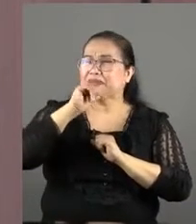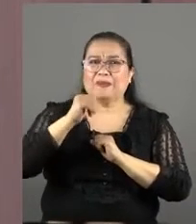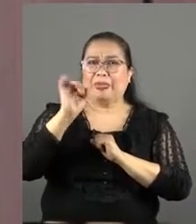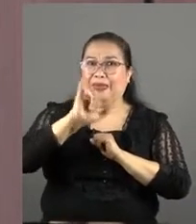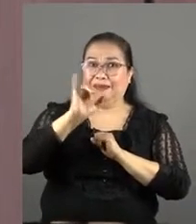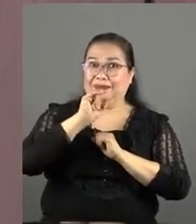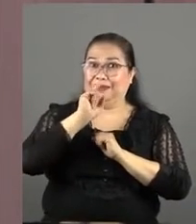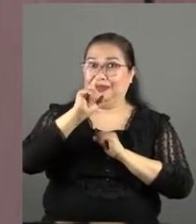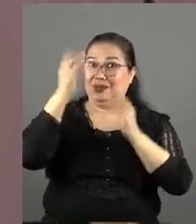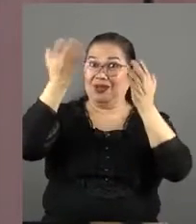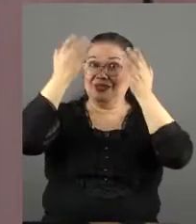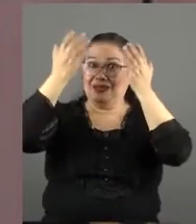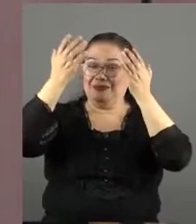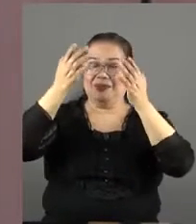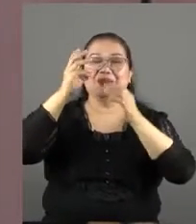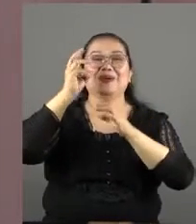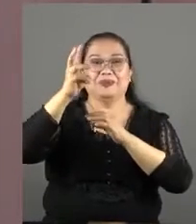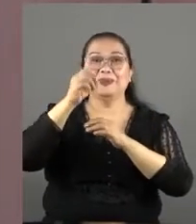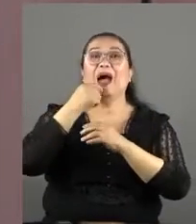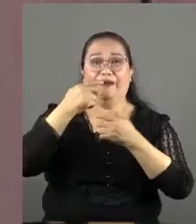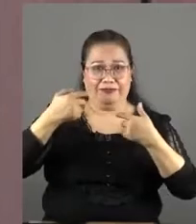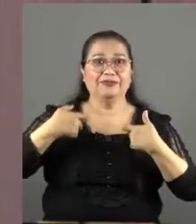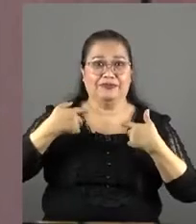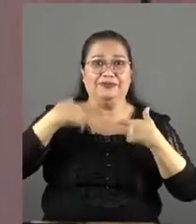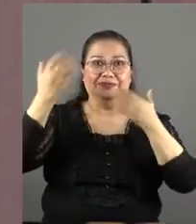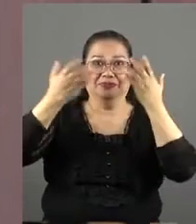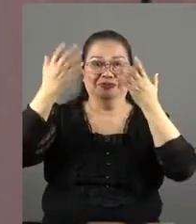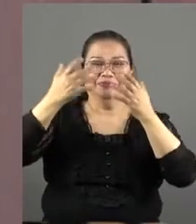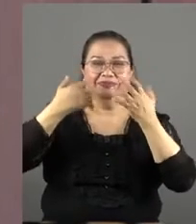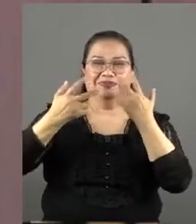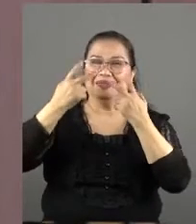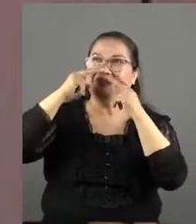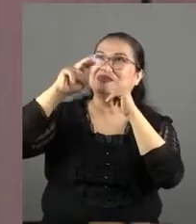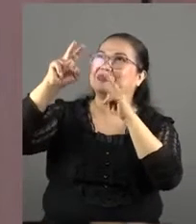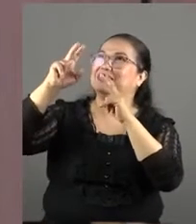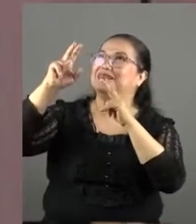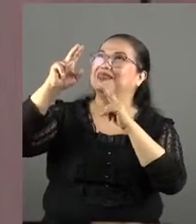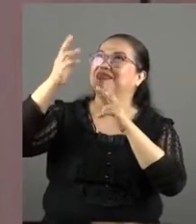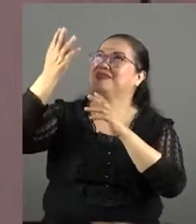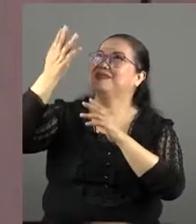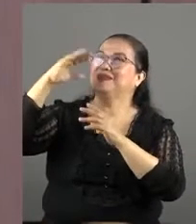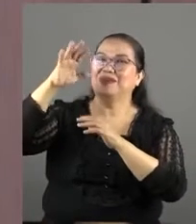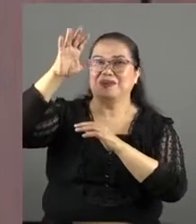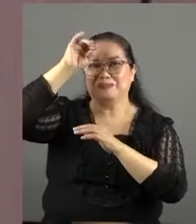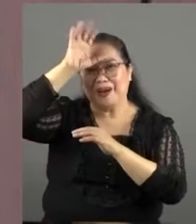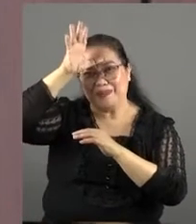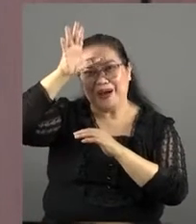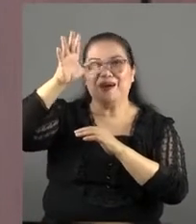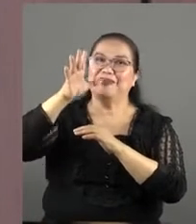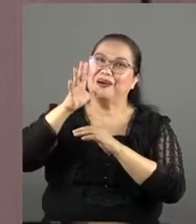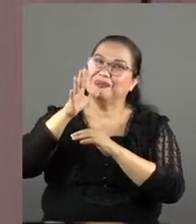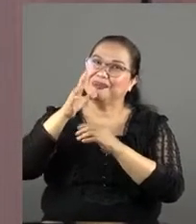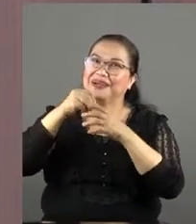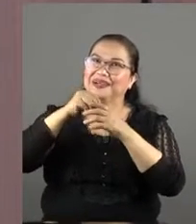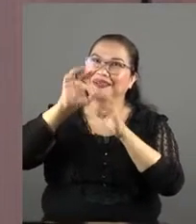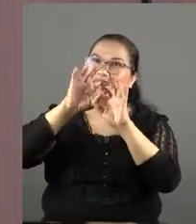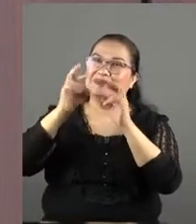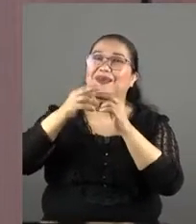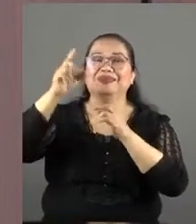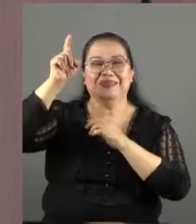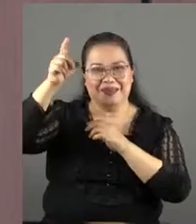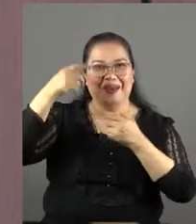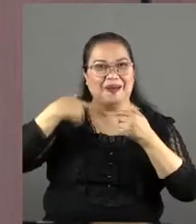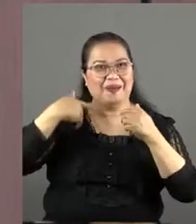it's not really the celebration. It will be there. It's not really seeing loved ones who died ahead of you. That will be there.